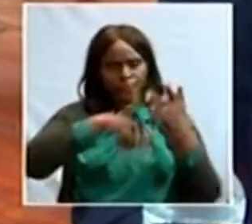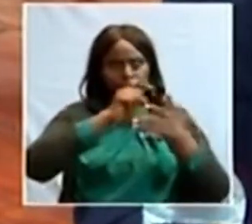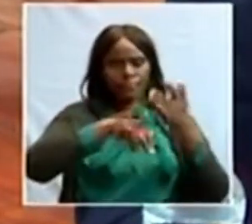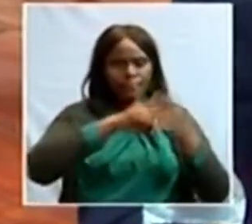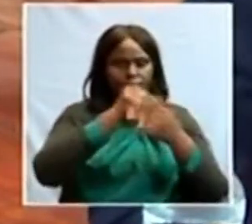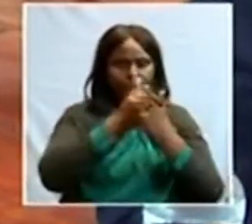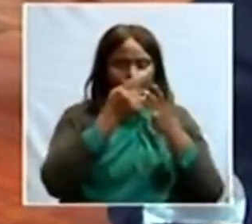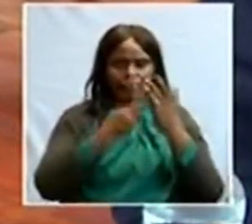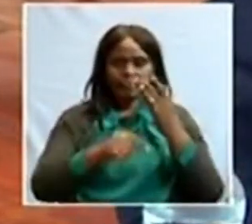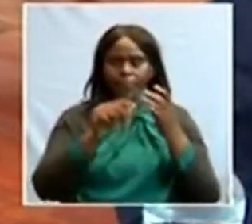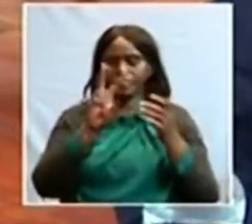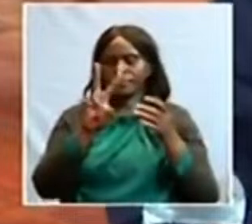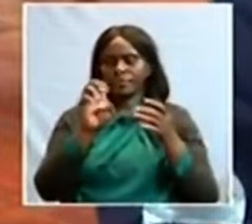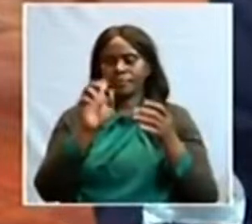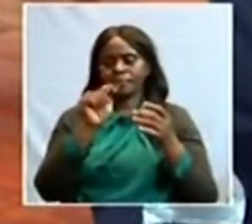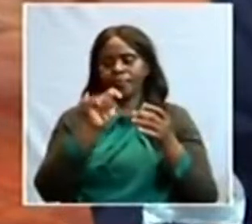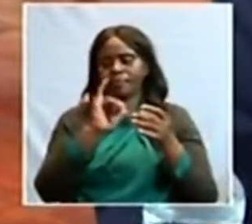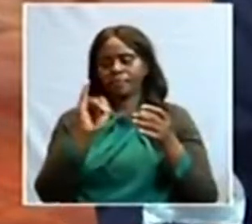compliance vetting.